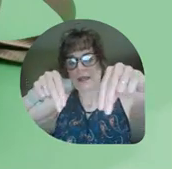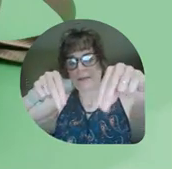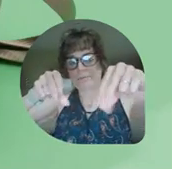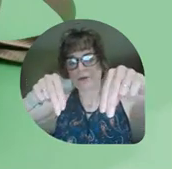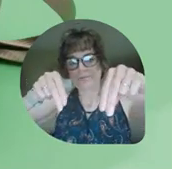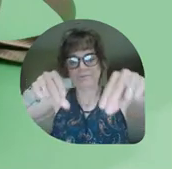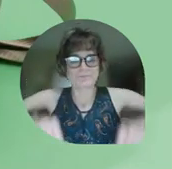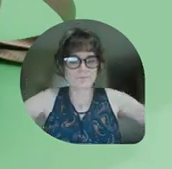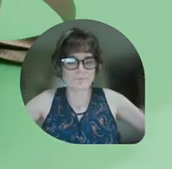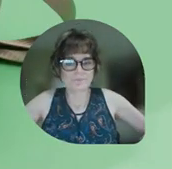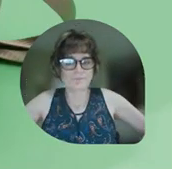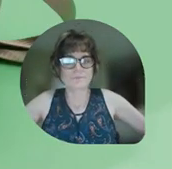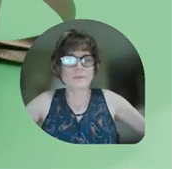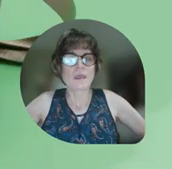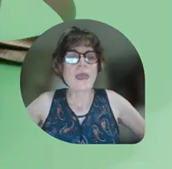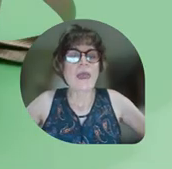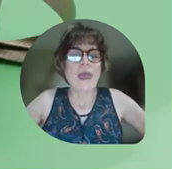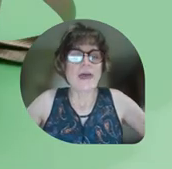Diaper.